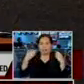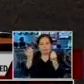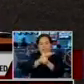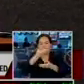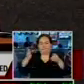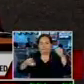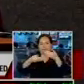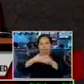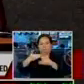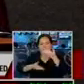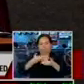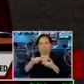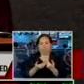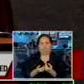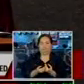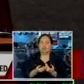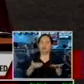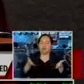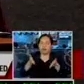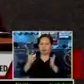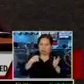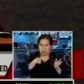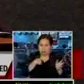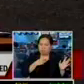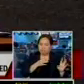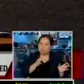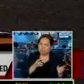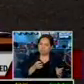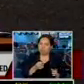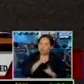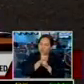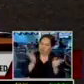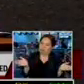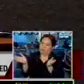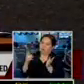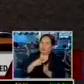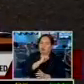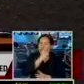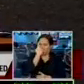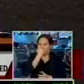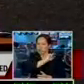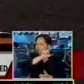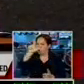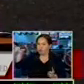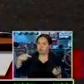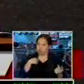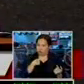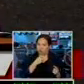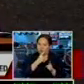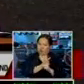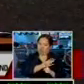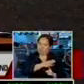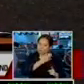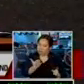trial, allow me to assure one and all that I am committed and